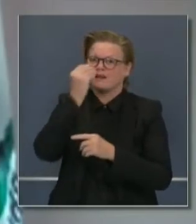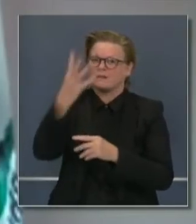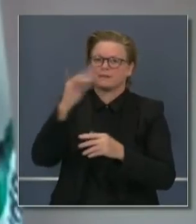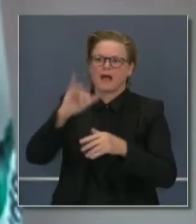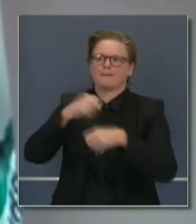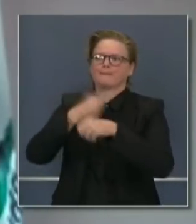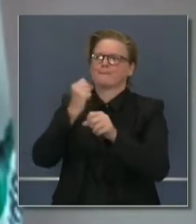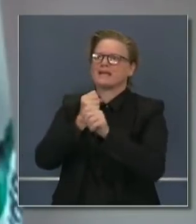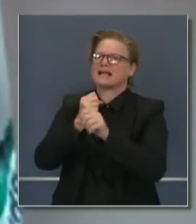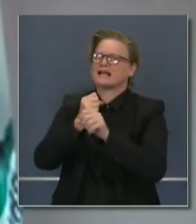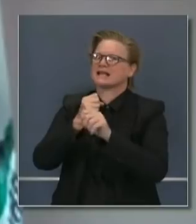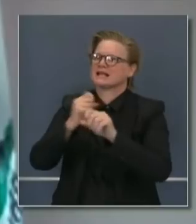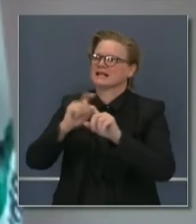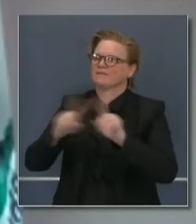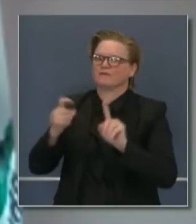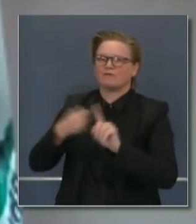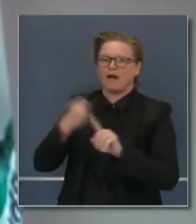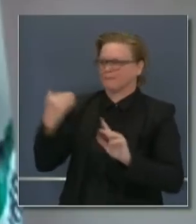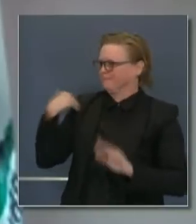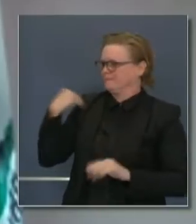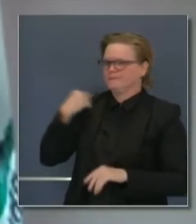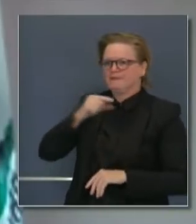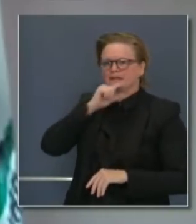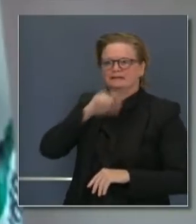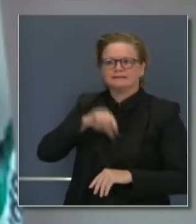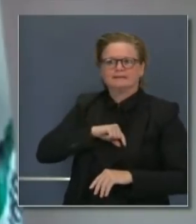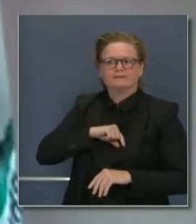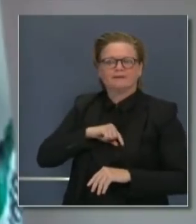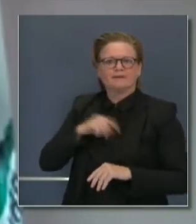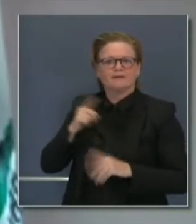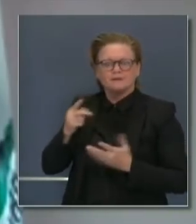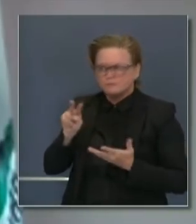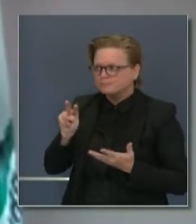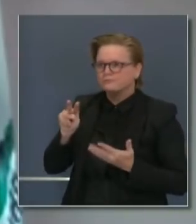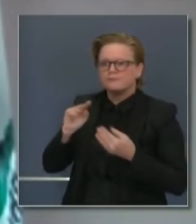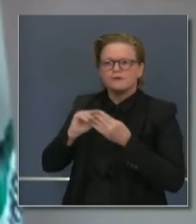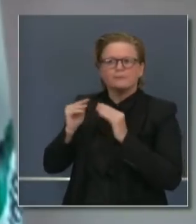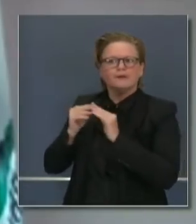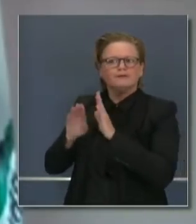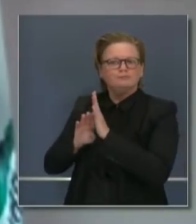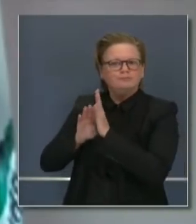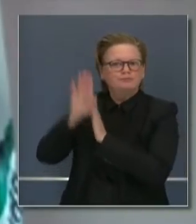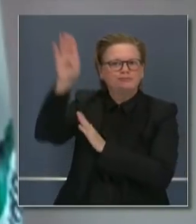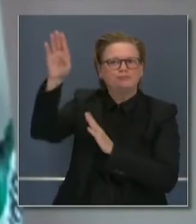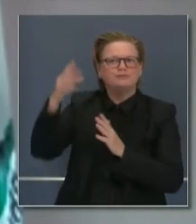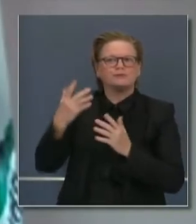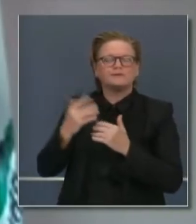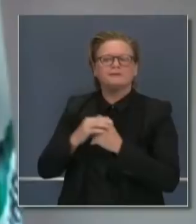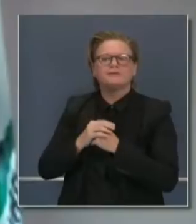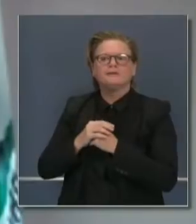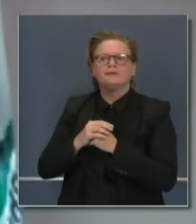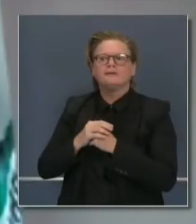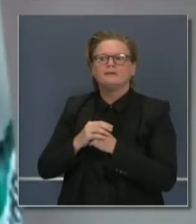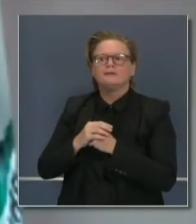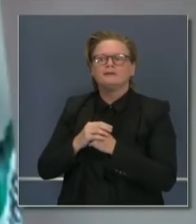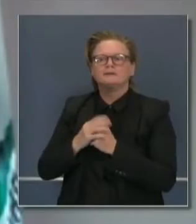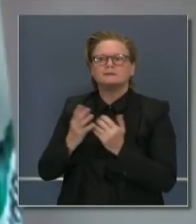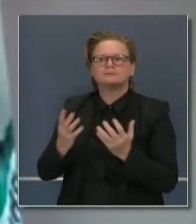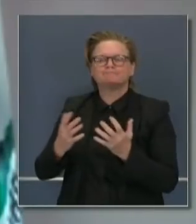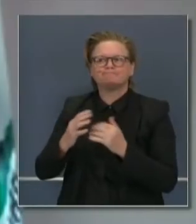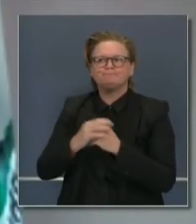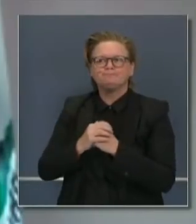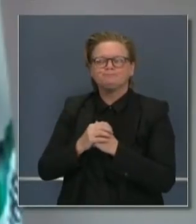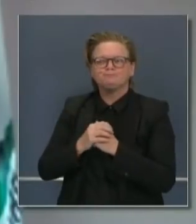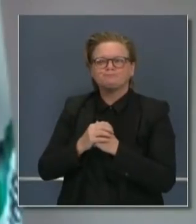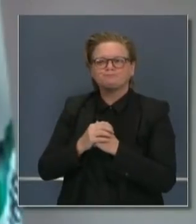see a number of cases as a result of gatherings and travel around the Thanksgiving holiday. And we